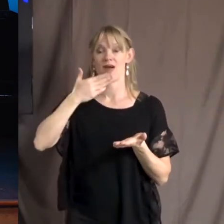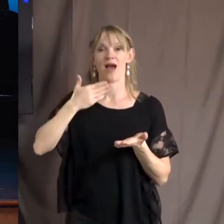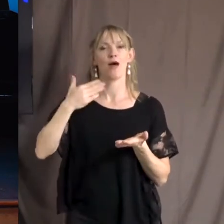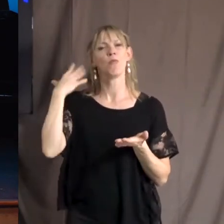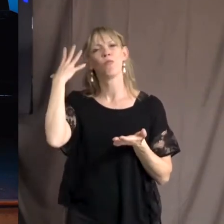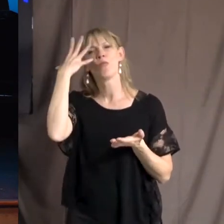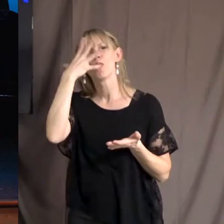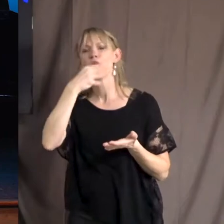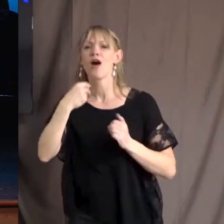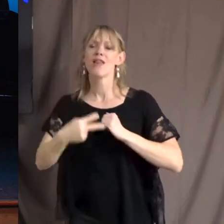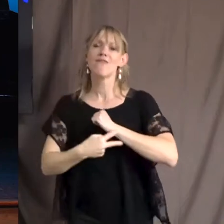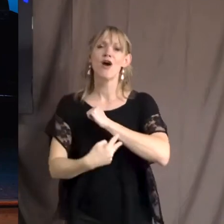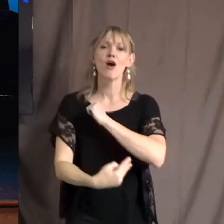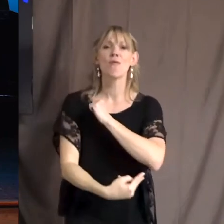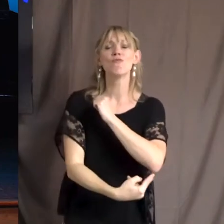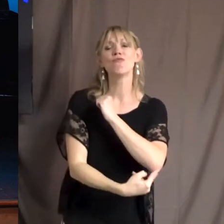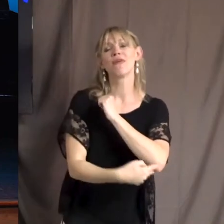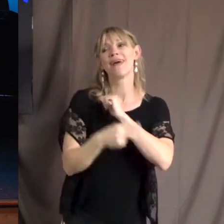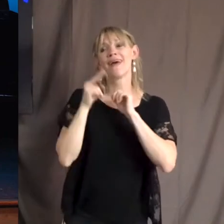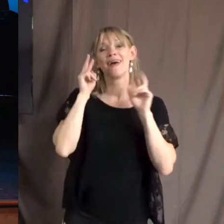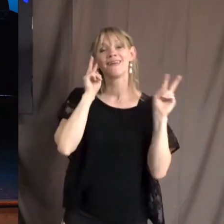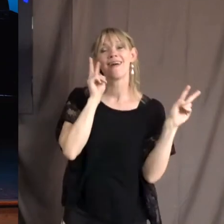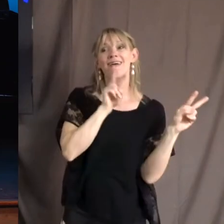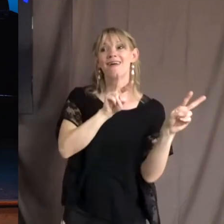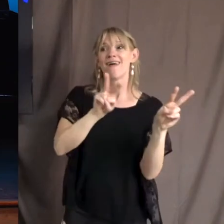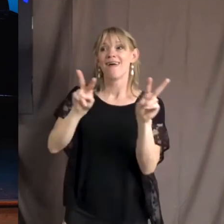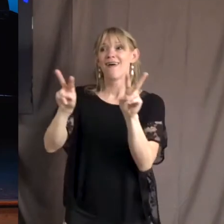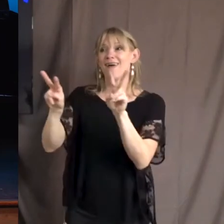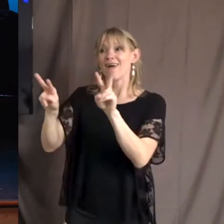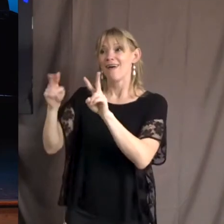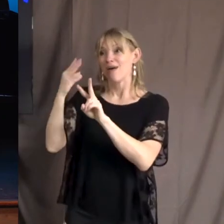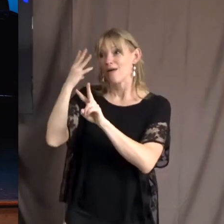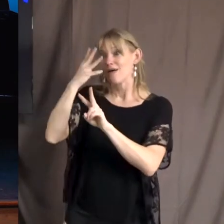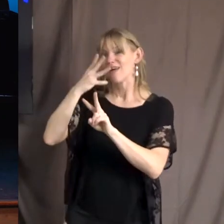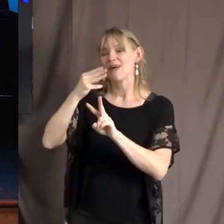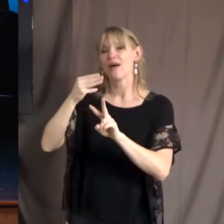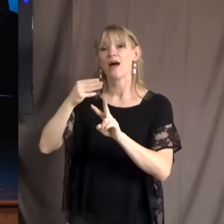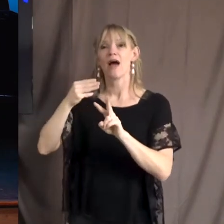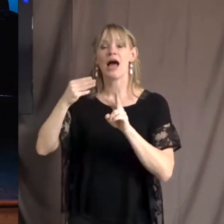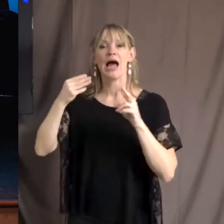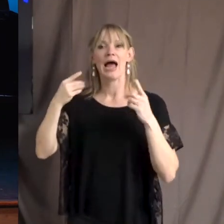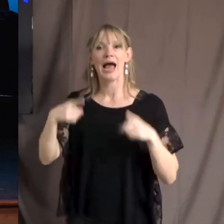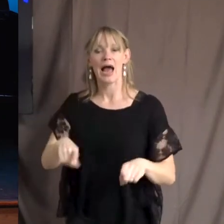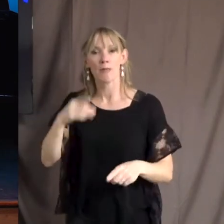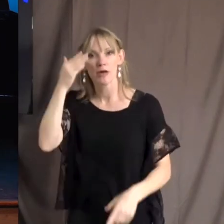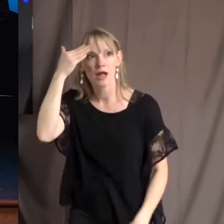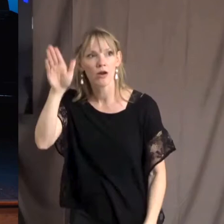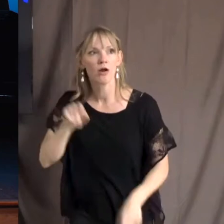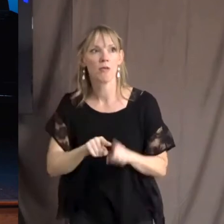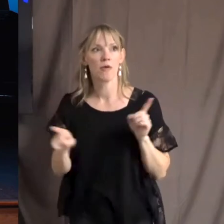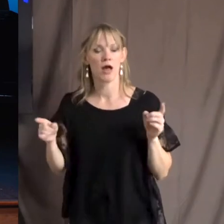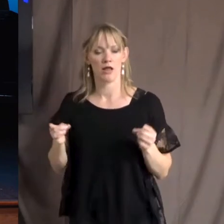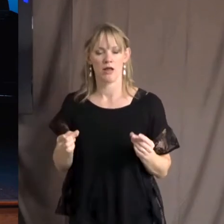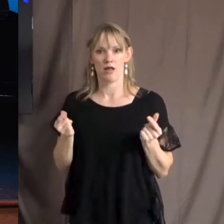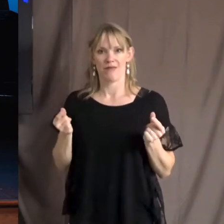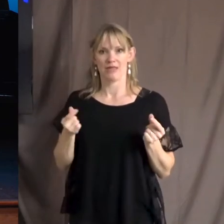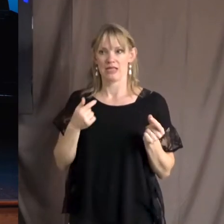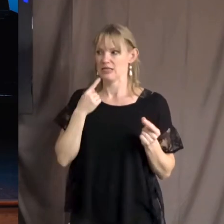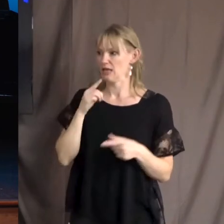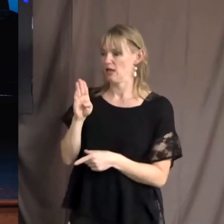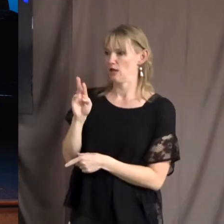bridges in Paris where you can just see this beautiful sceneries in front of us. And I don't know what happened, but my intuition suddenly said to